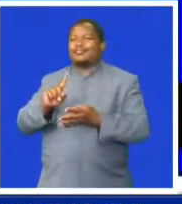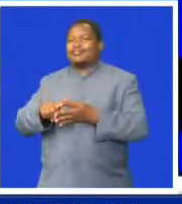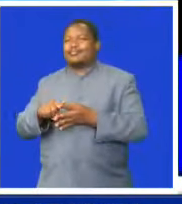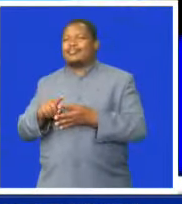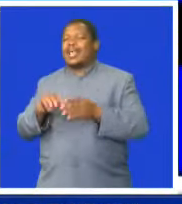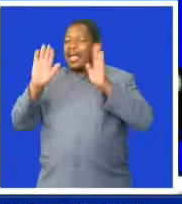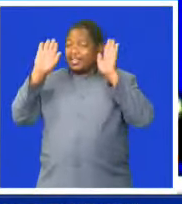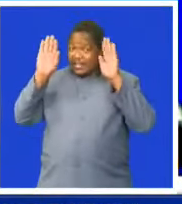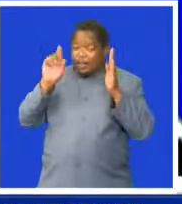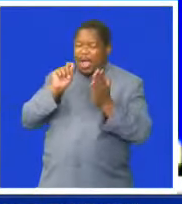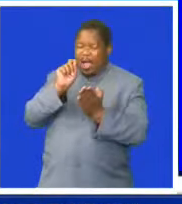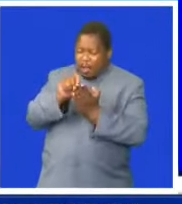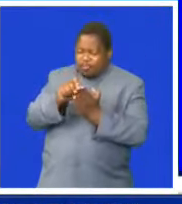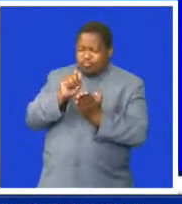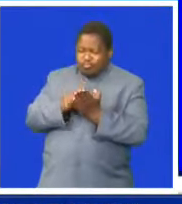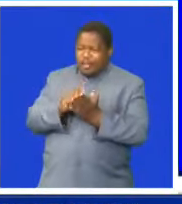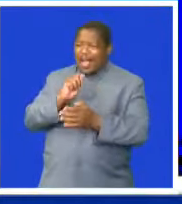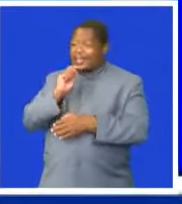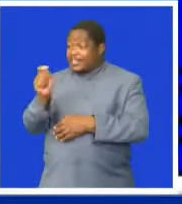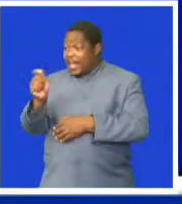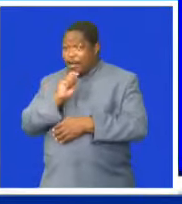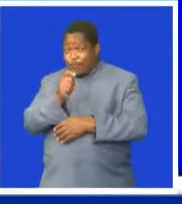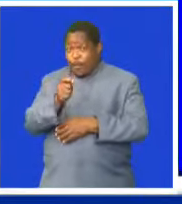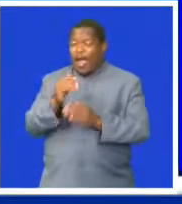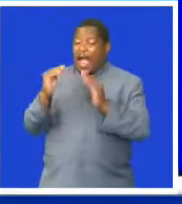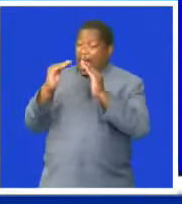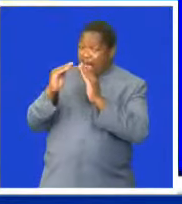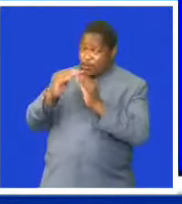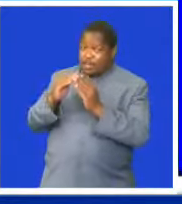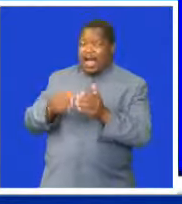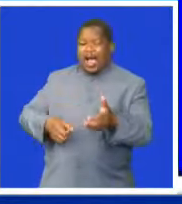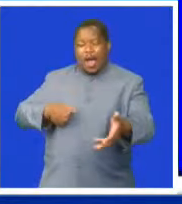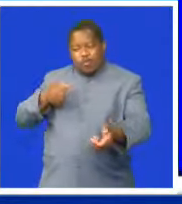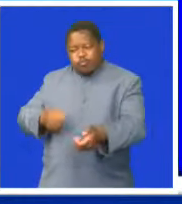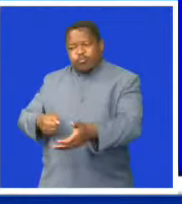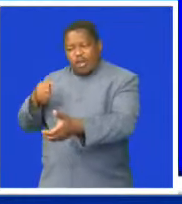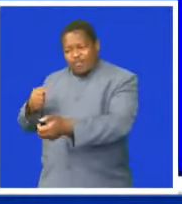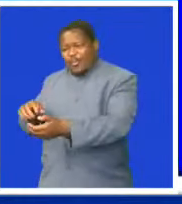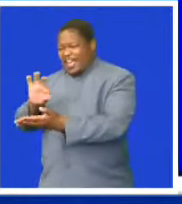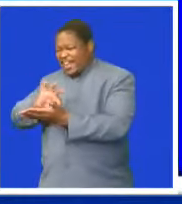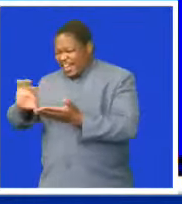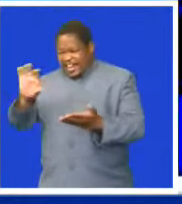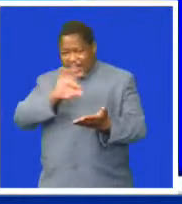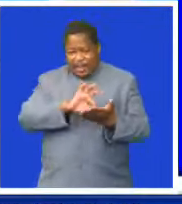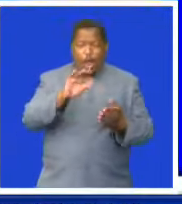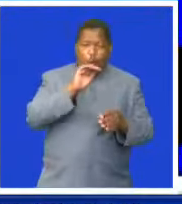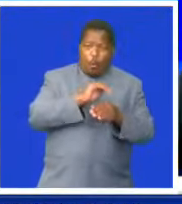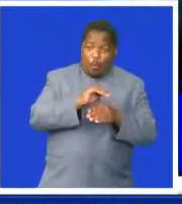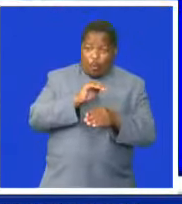after game and your interview. Those things, they need to be cleaned.